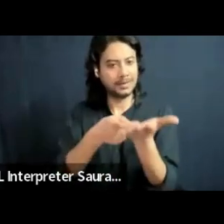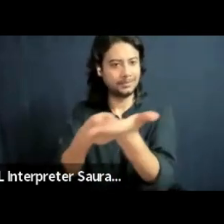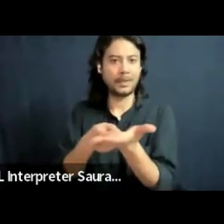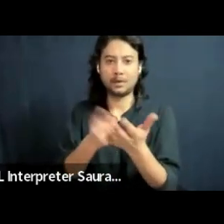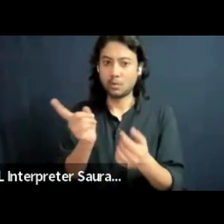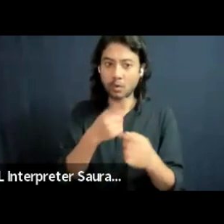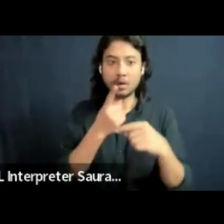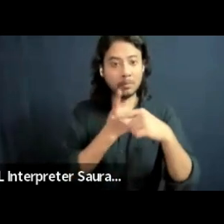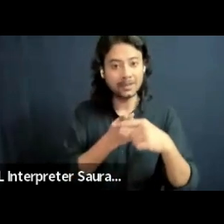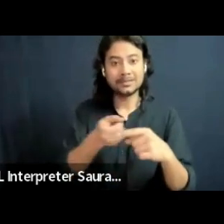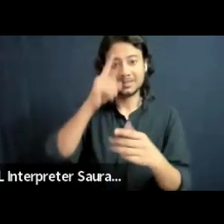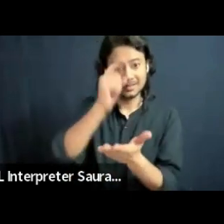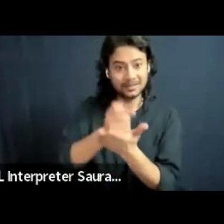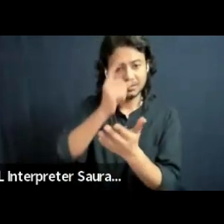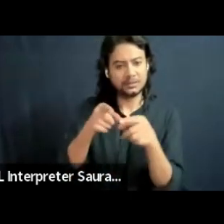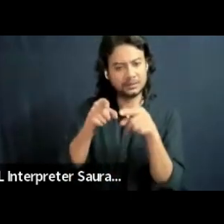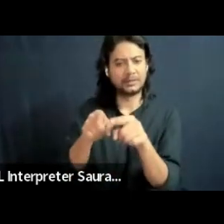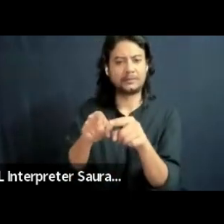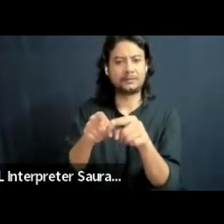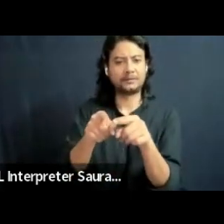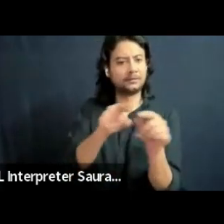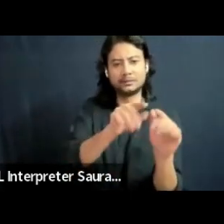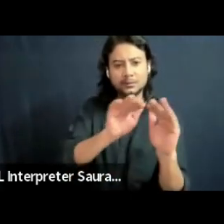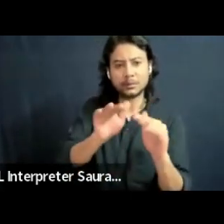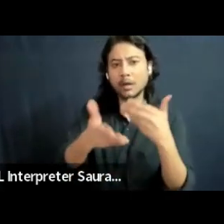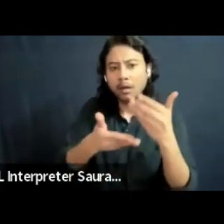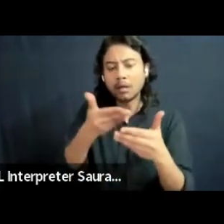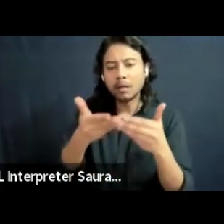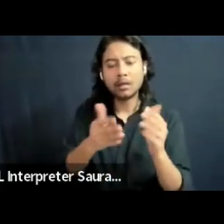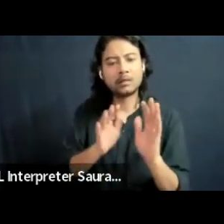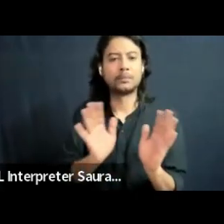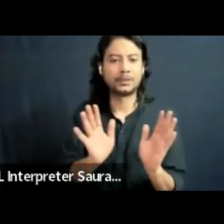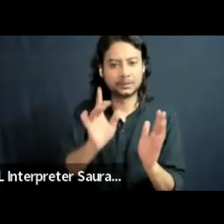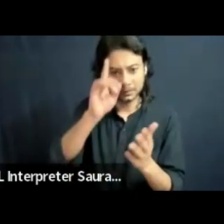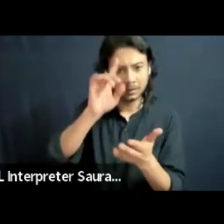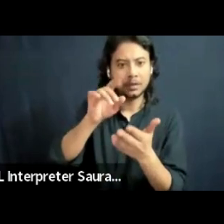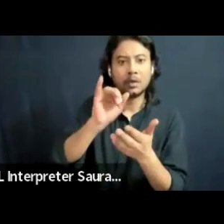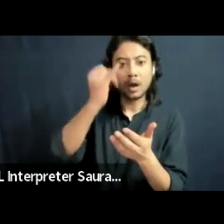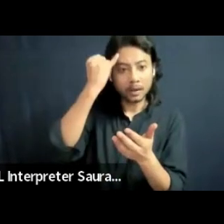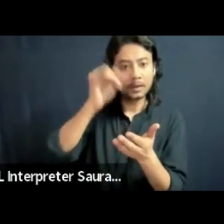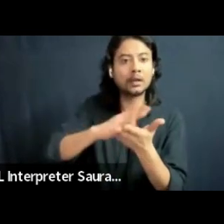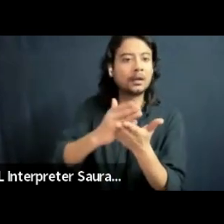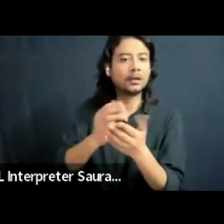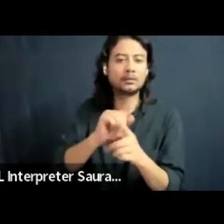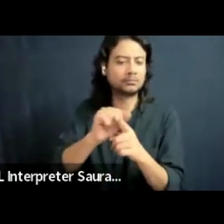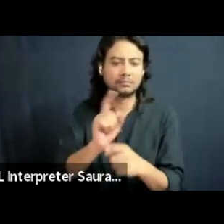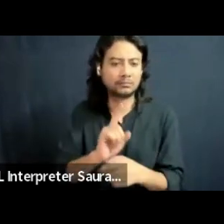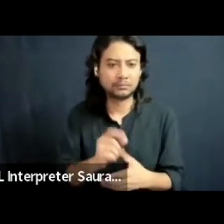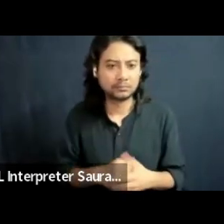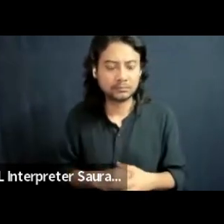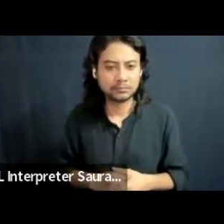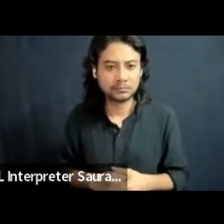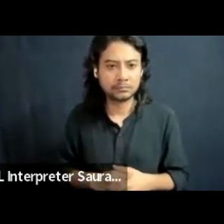and it is still in the making in our country and in many other countries, but it is where we have